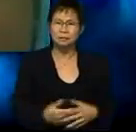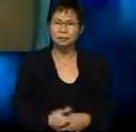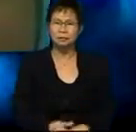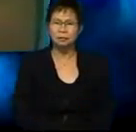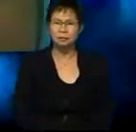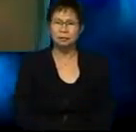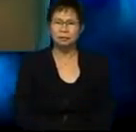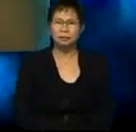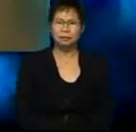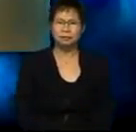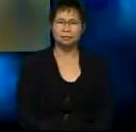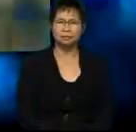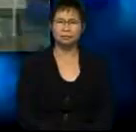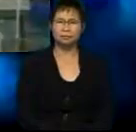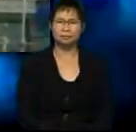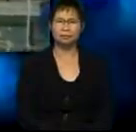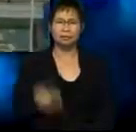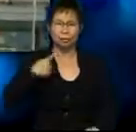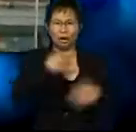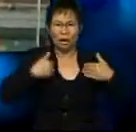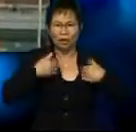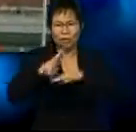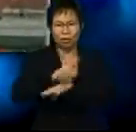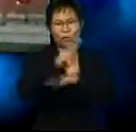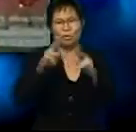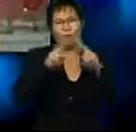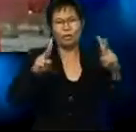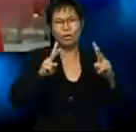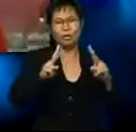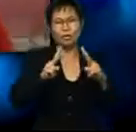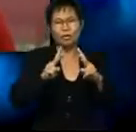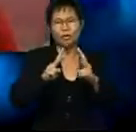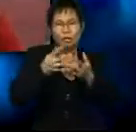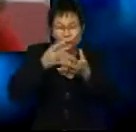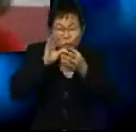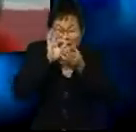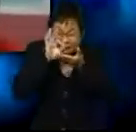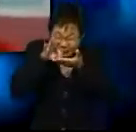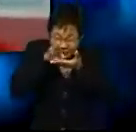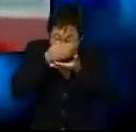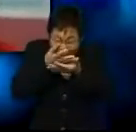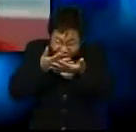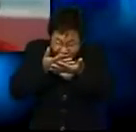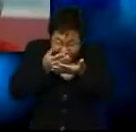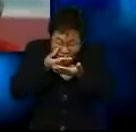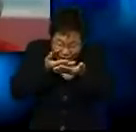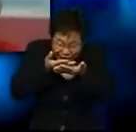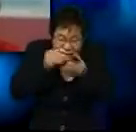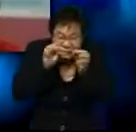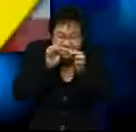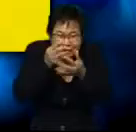We have to use a very fine sieve. Let me show you.